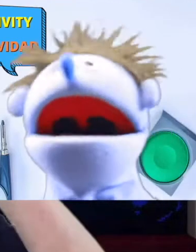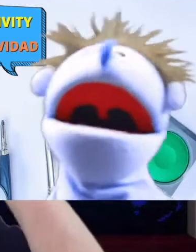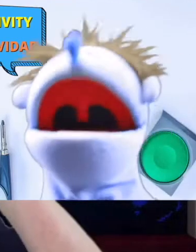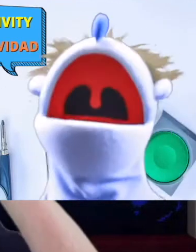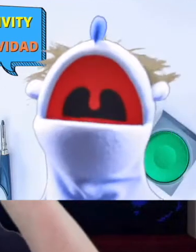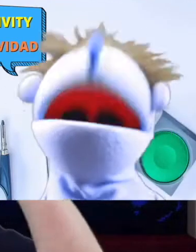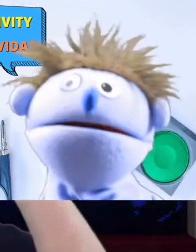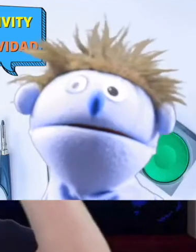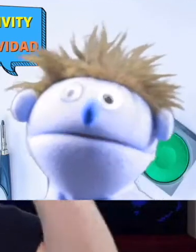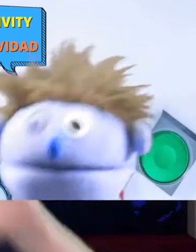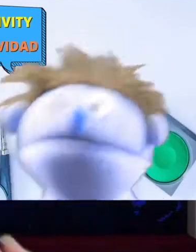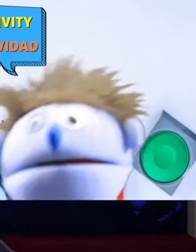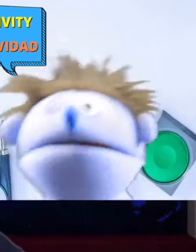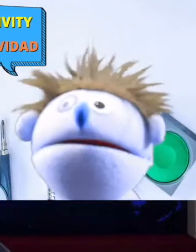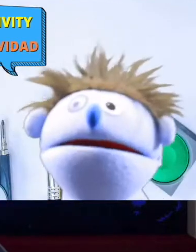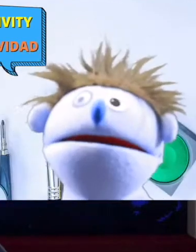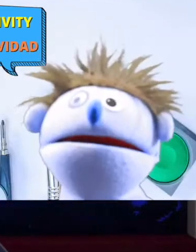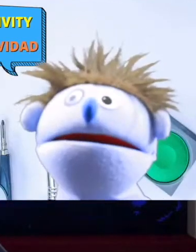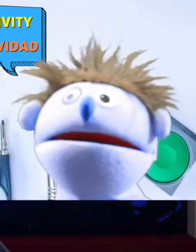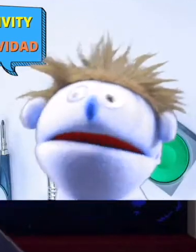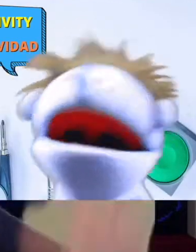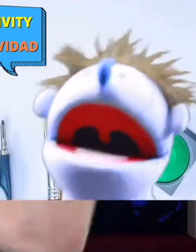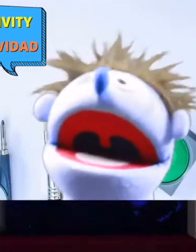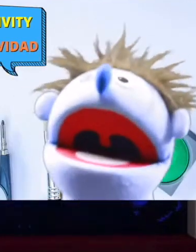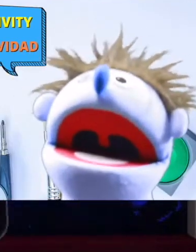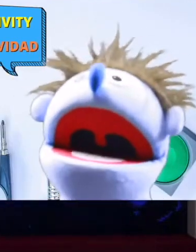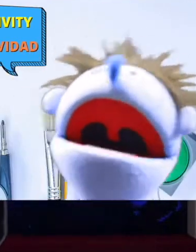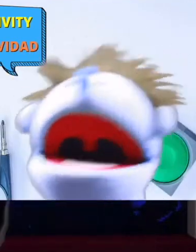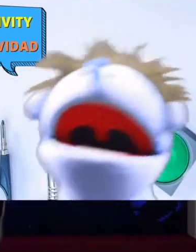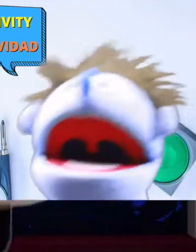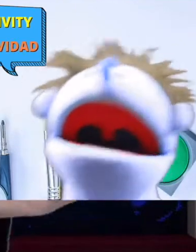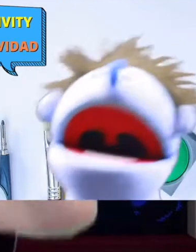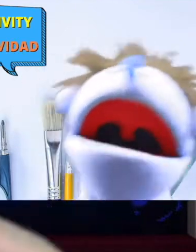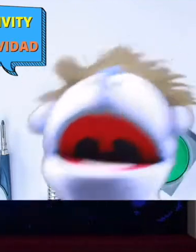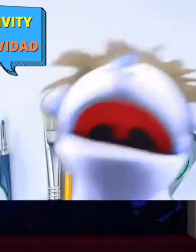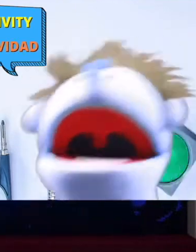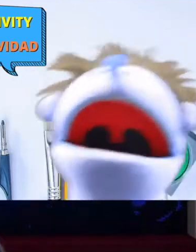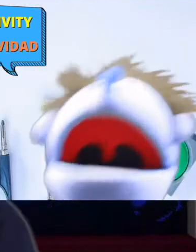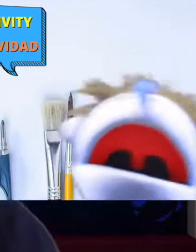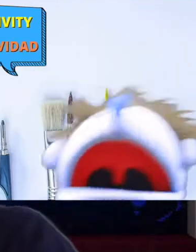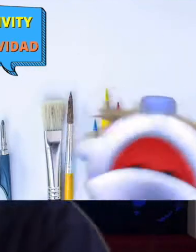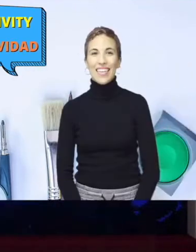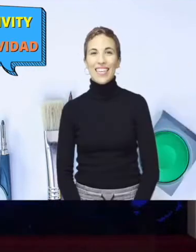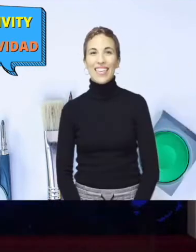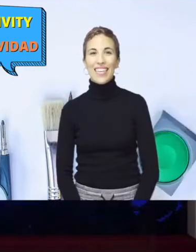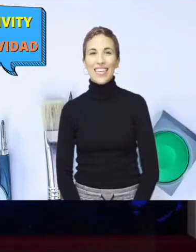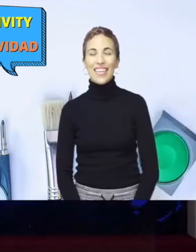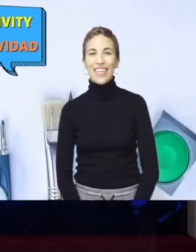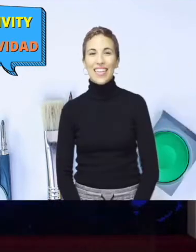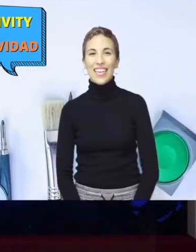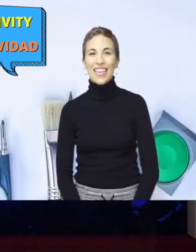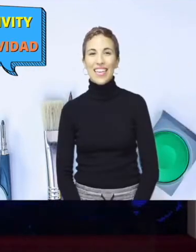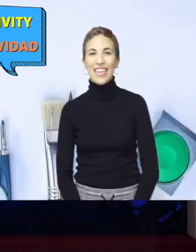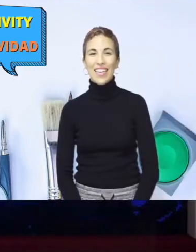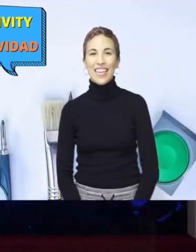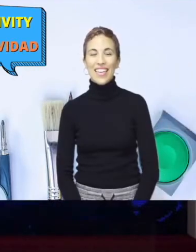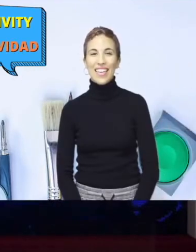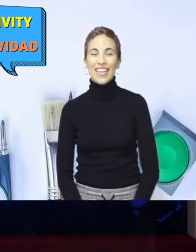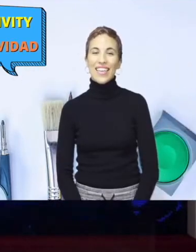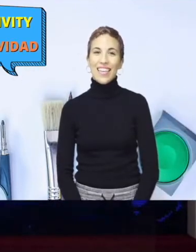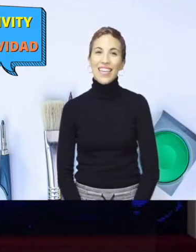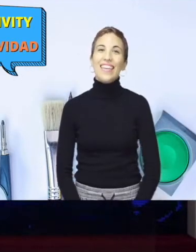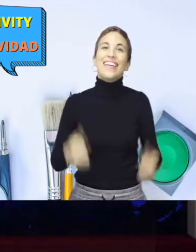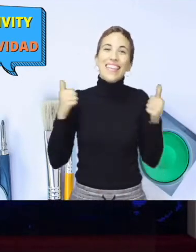Perry! Wait! But Perry! There he goes again! Good job, Super Scholars!